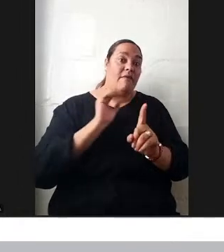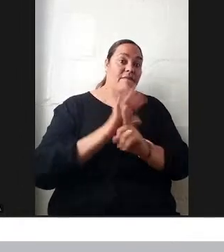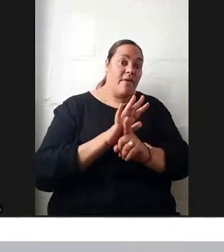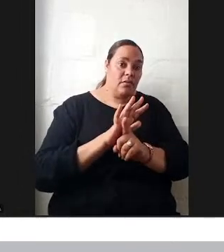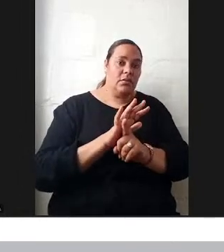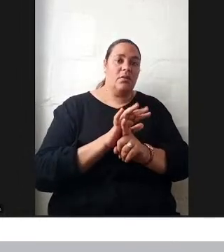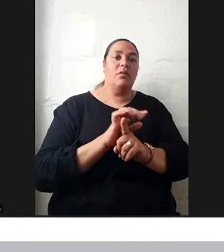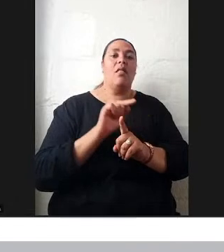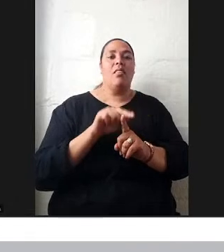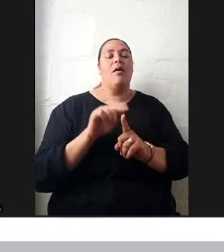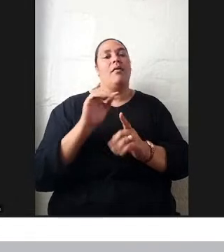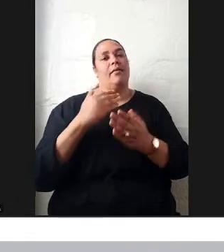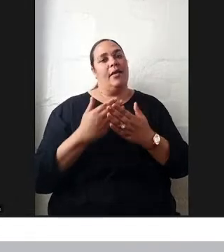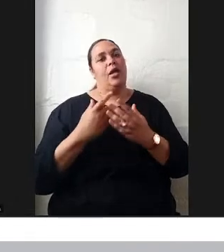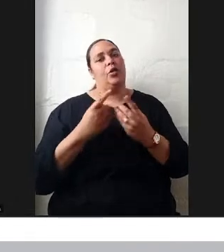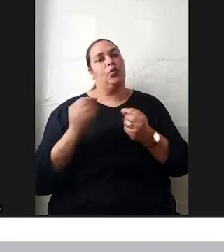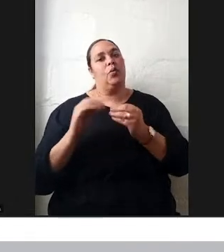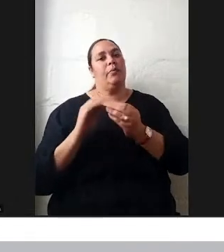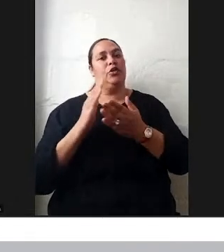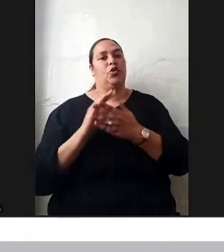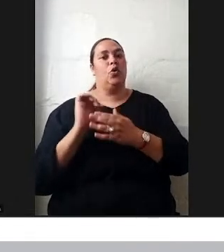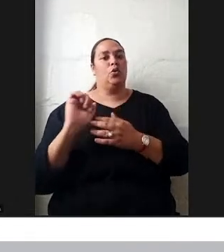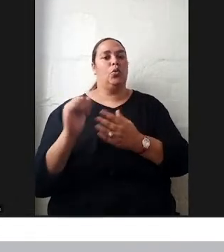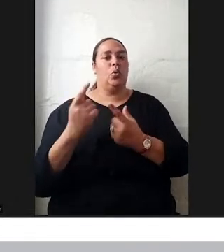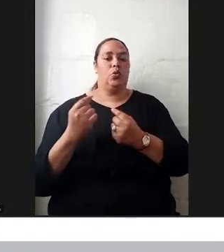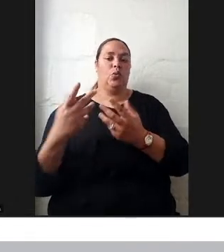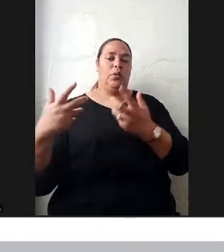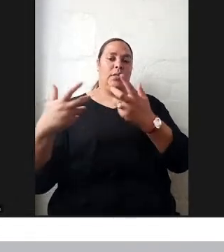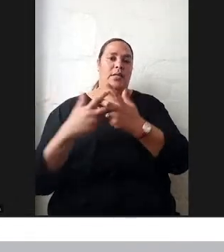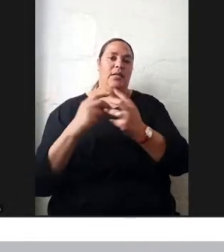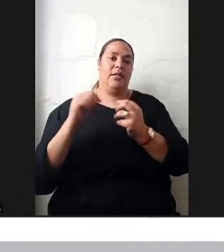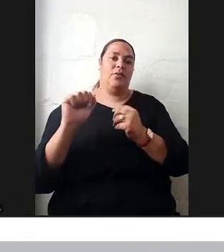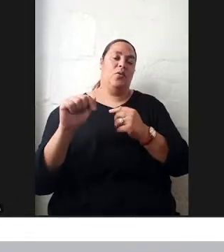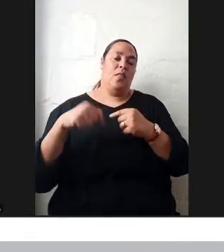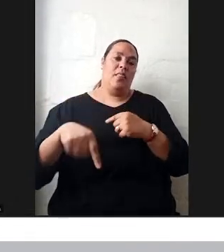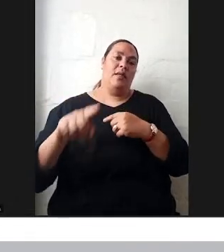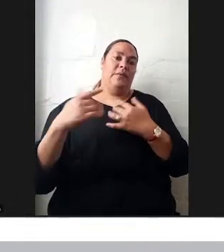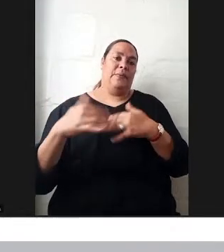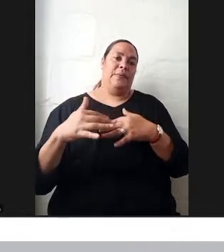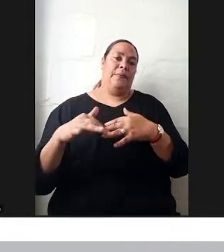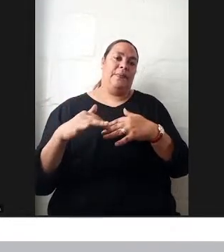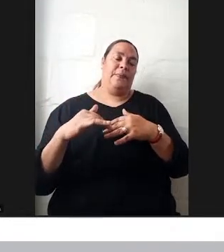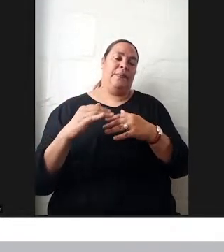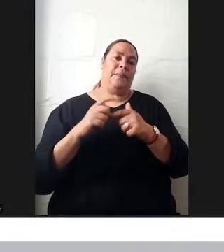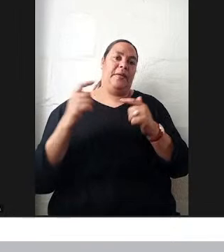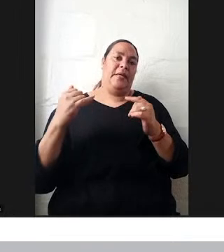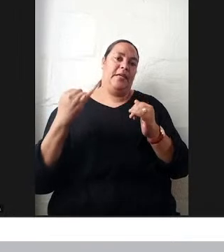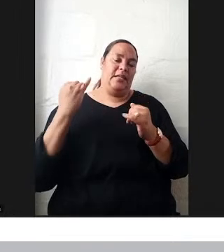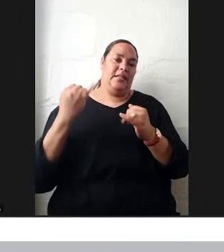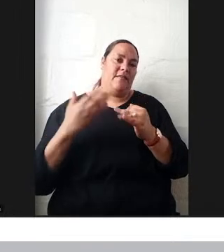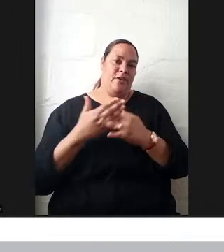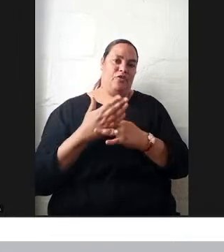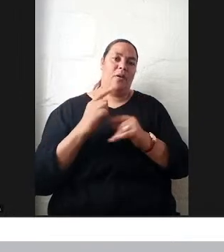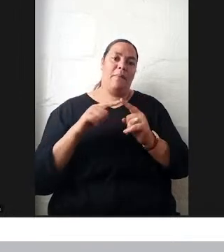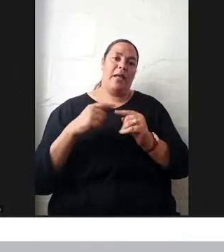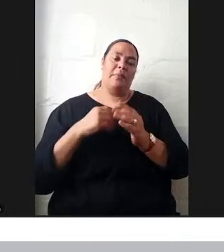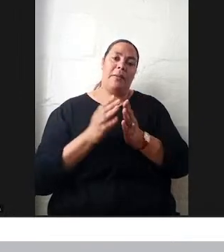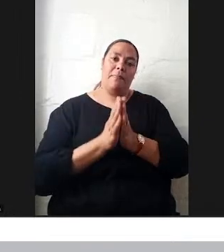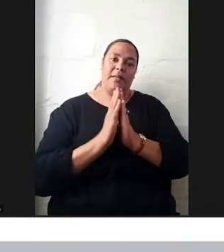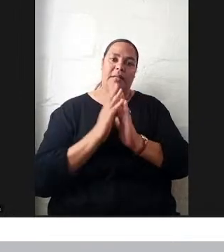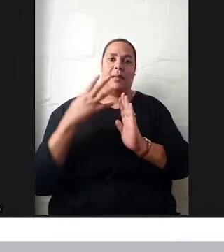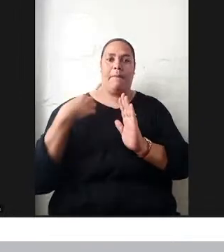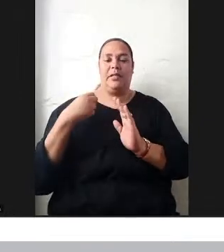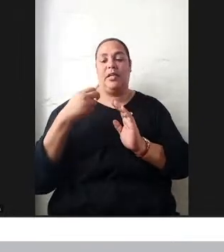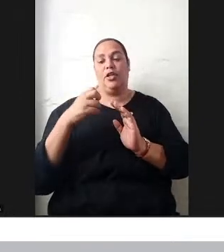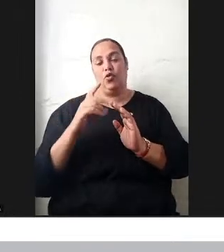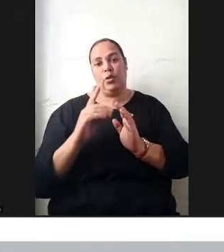able to ensure that they are tapping into this very grand intervention? So I am pleading, Minister and the HOD,